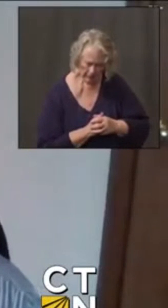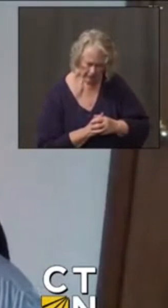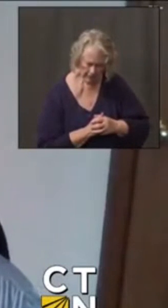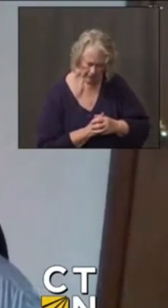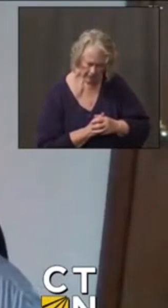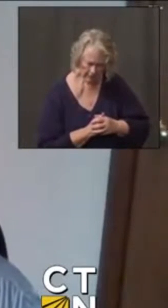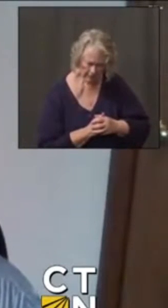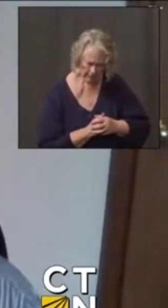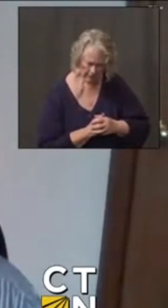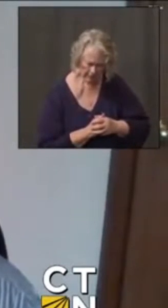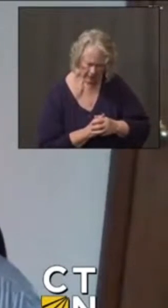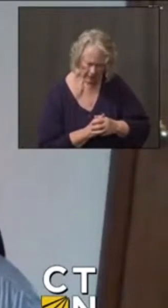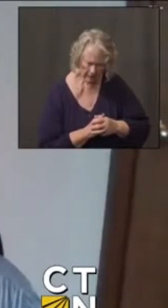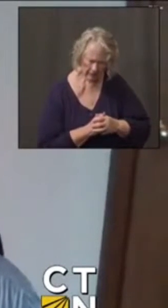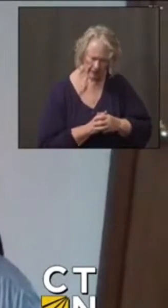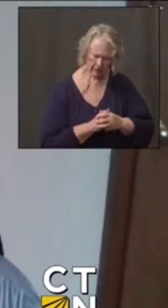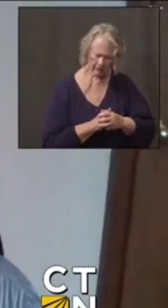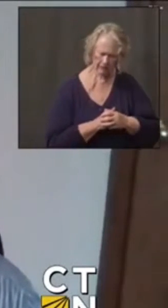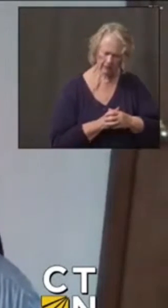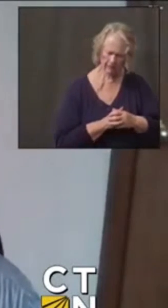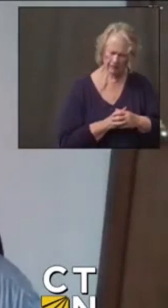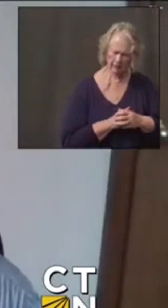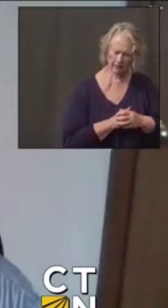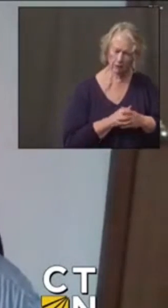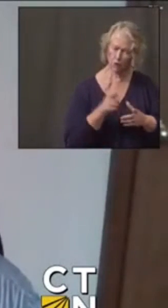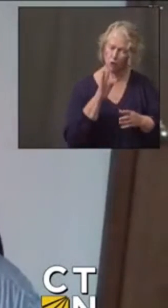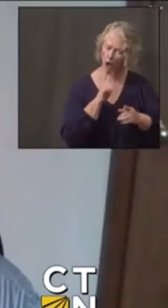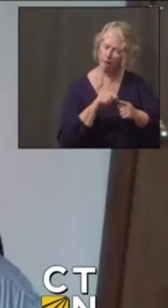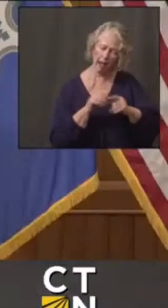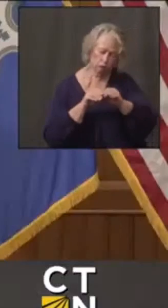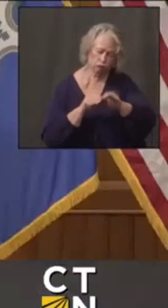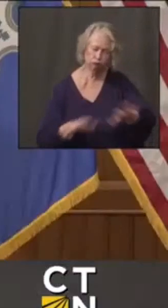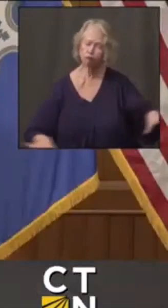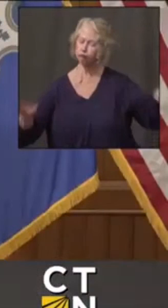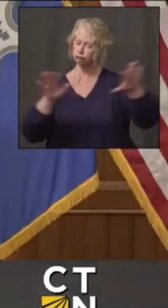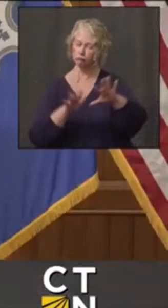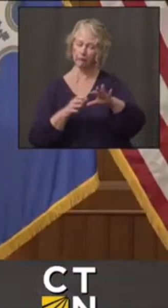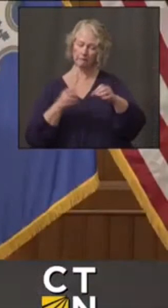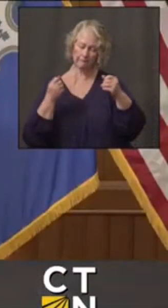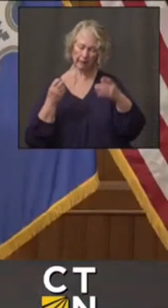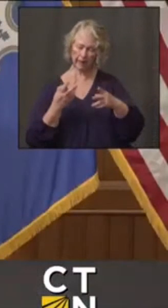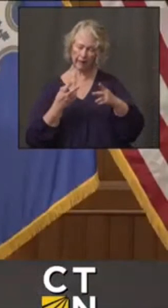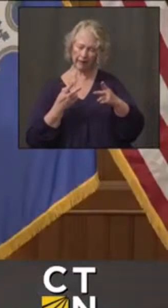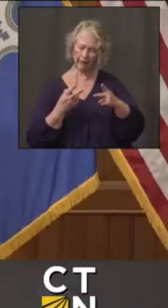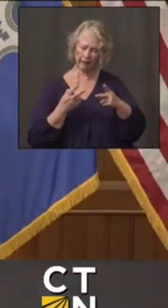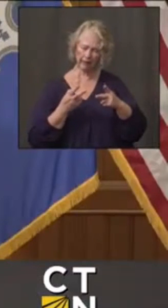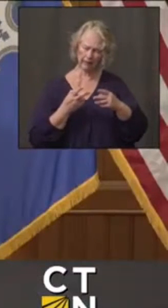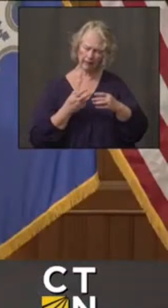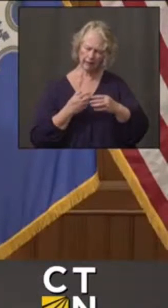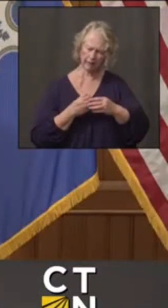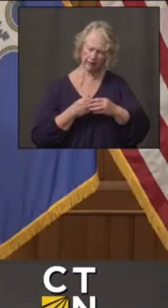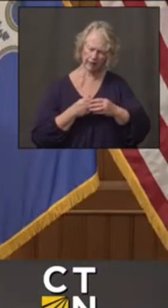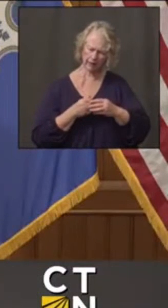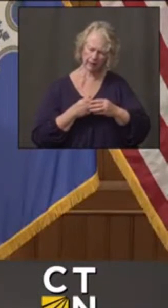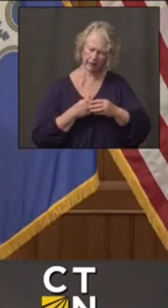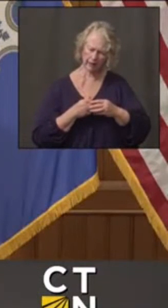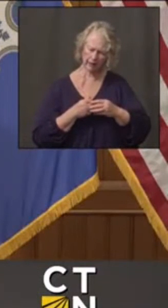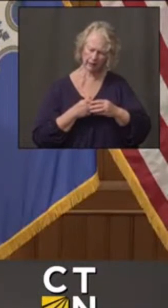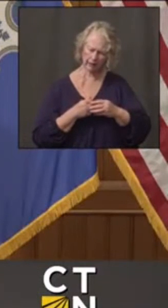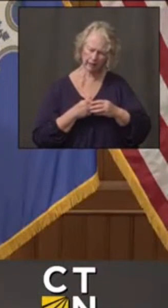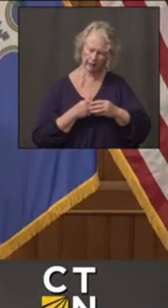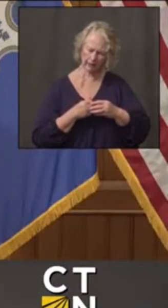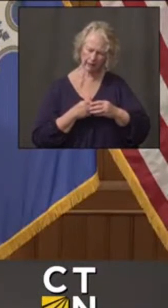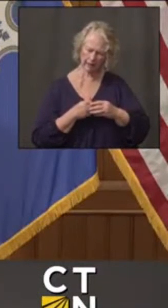massive distribution. Have you guys talked about at all the historic size of this? Is this the biggest